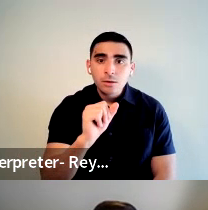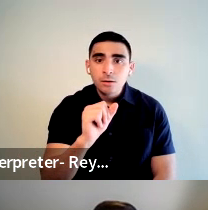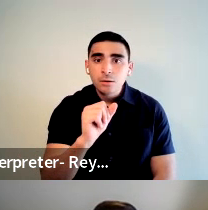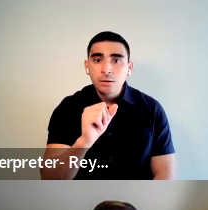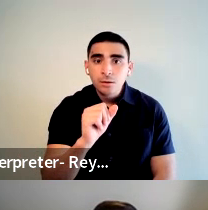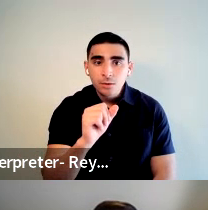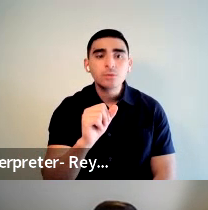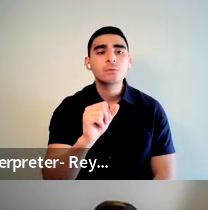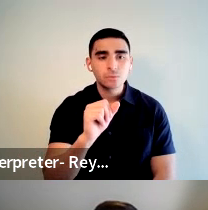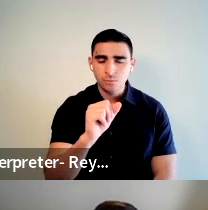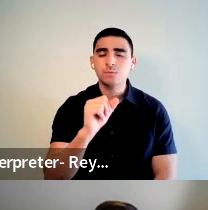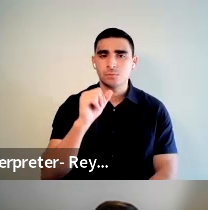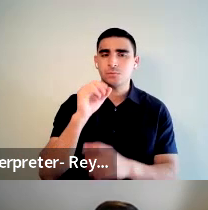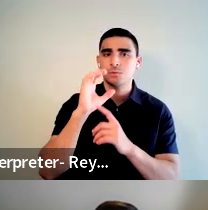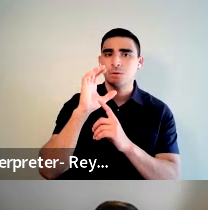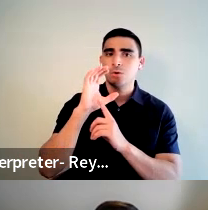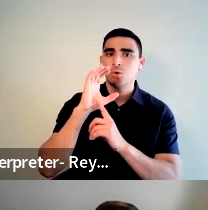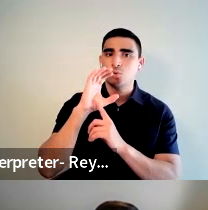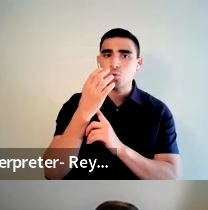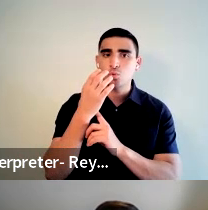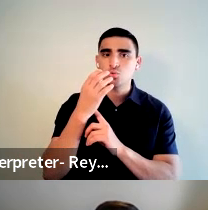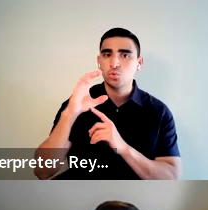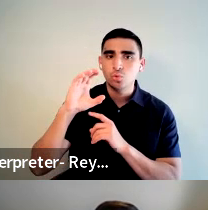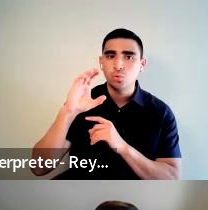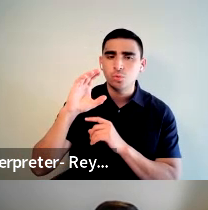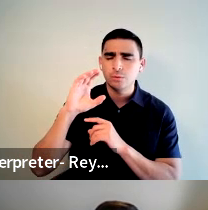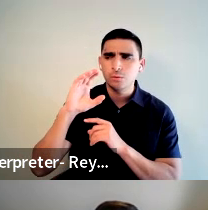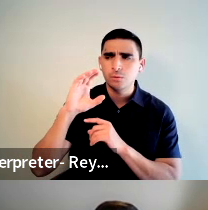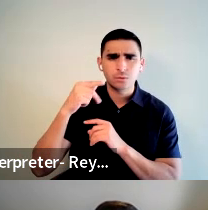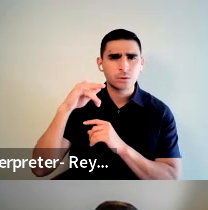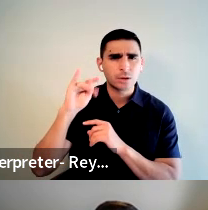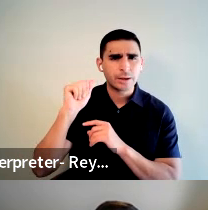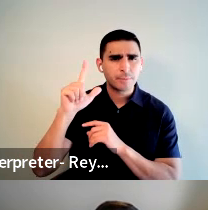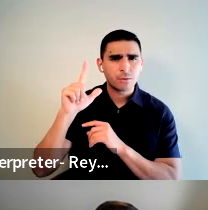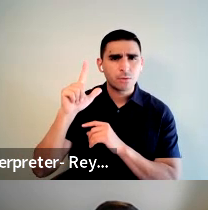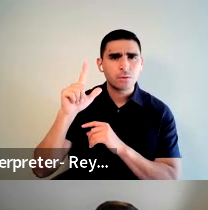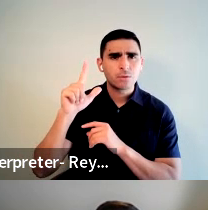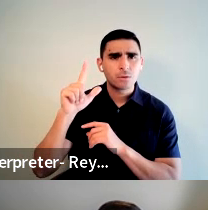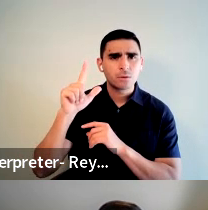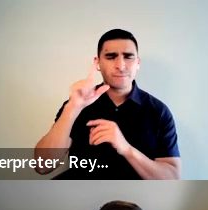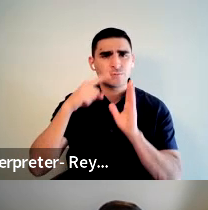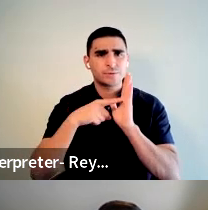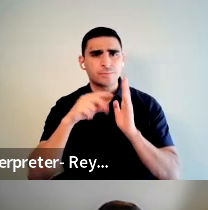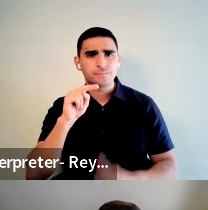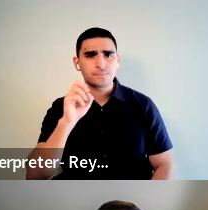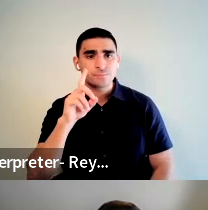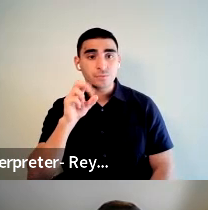cultural capital, in looking what's available again in Netherland, there